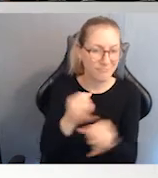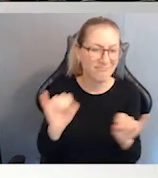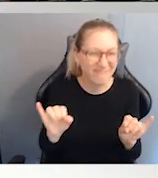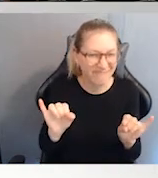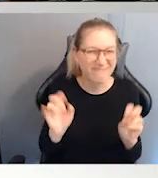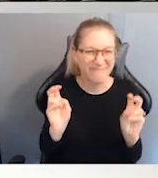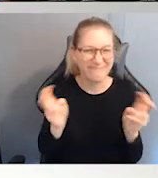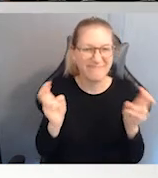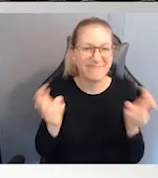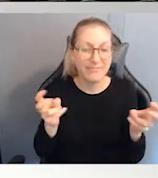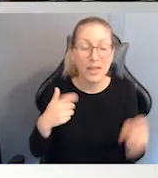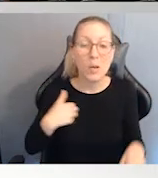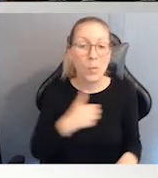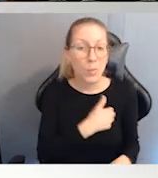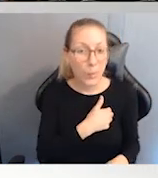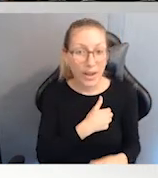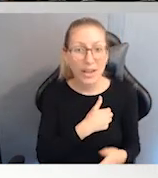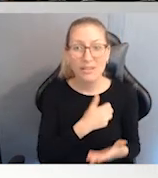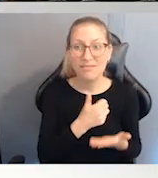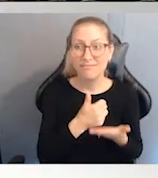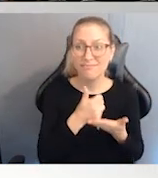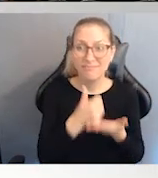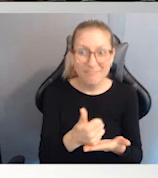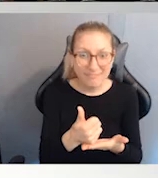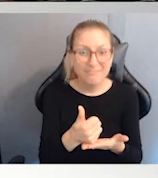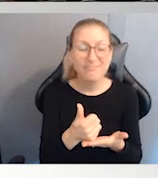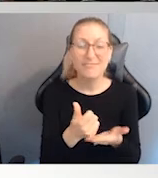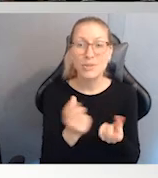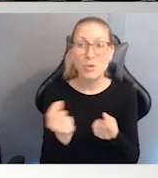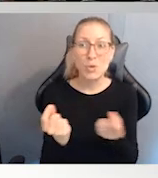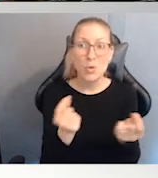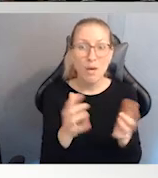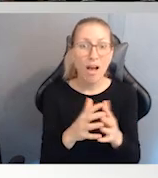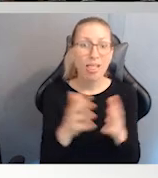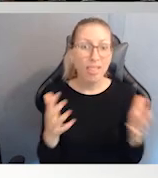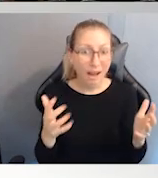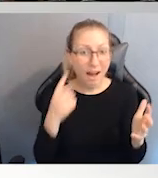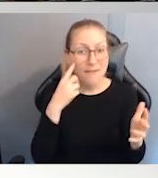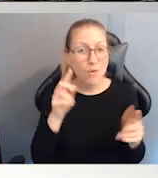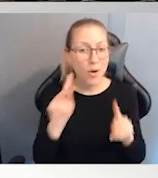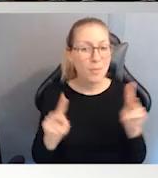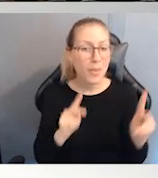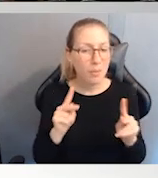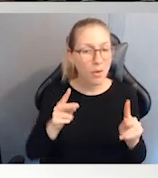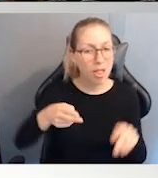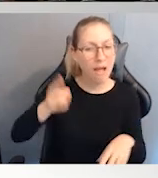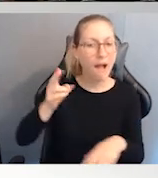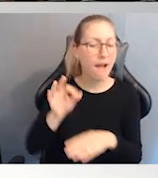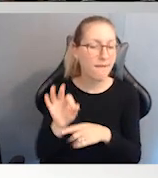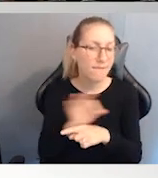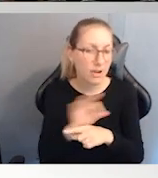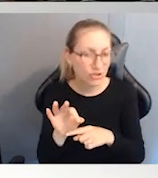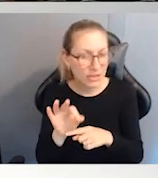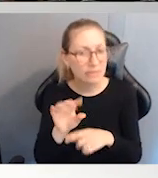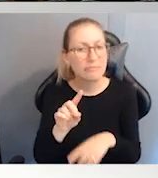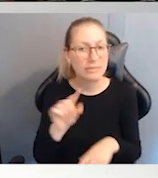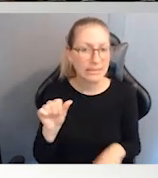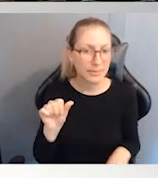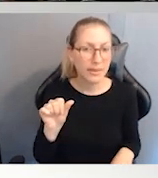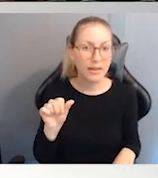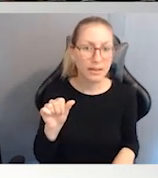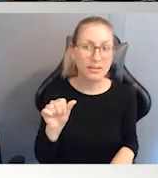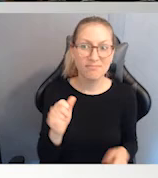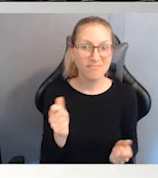things for people with disabilities, higher functioning and everything. So